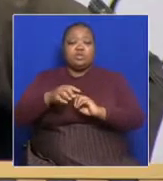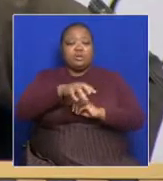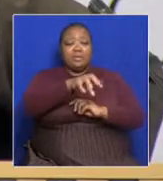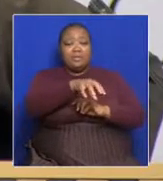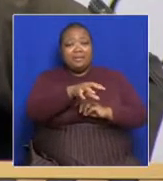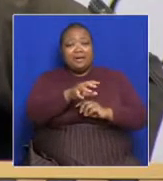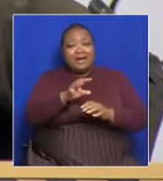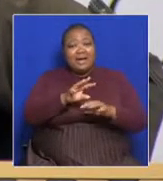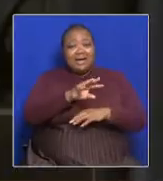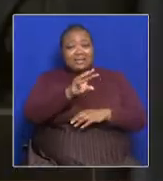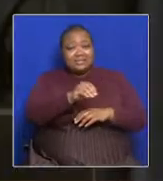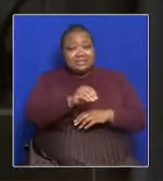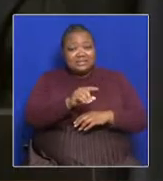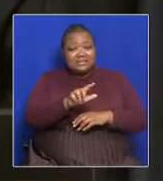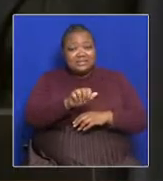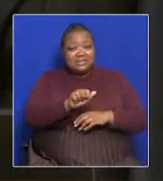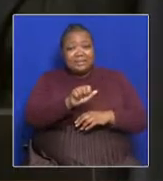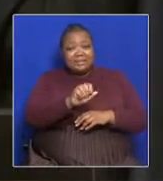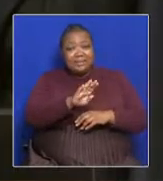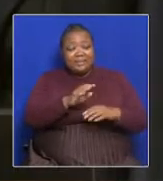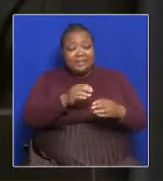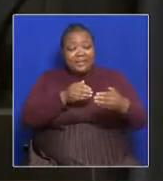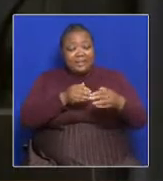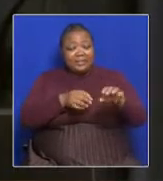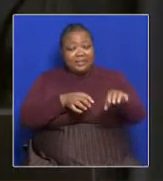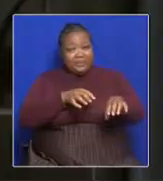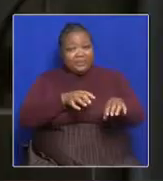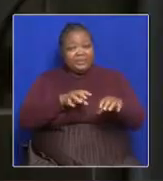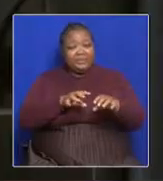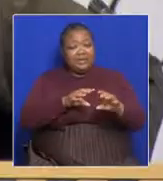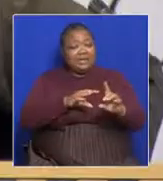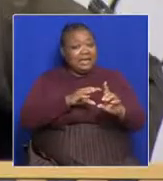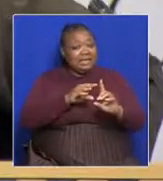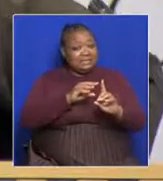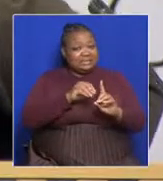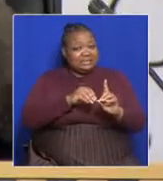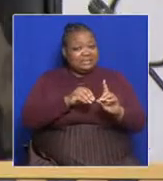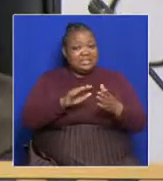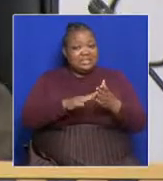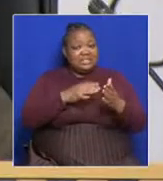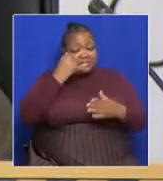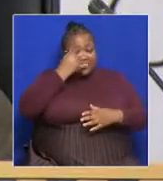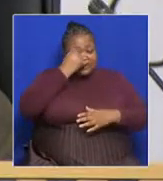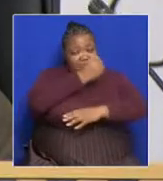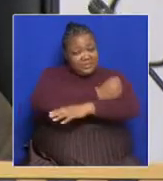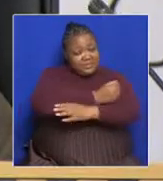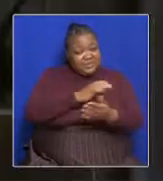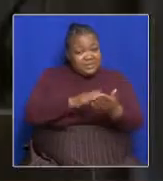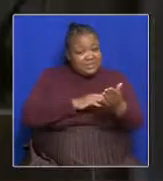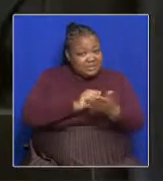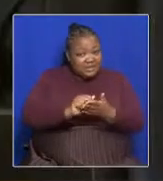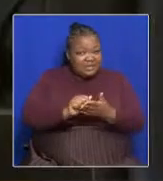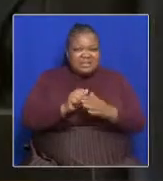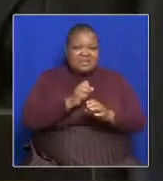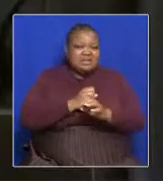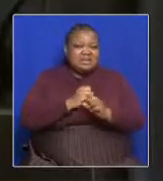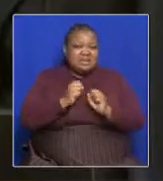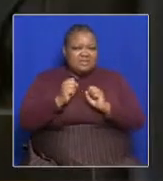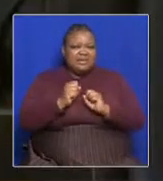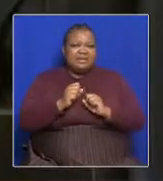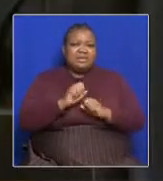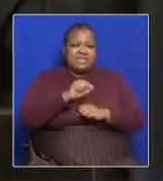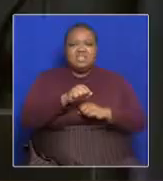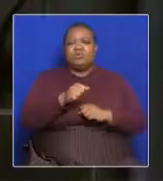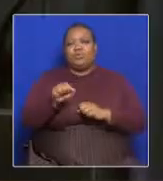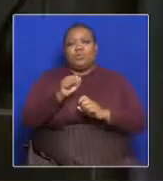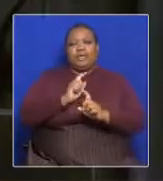these drugs for destruction. It's a yes or no answer. And if it's a no, you can say, I've asked